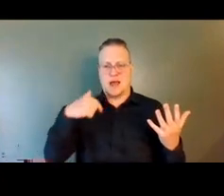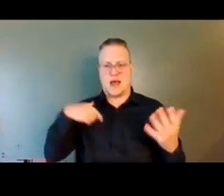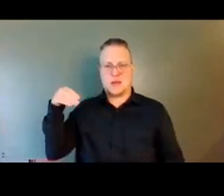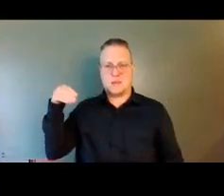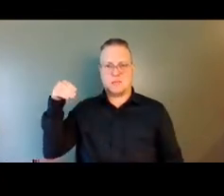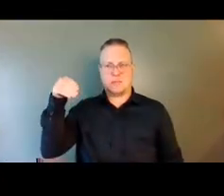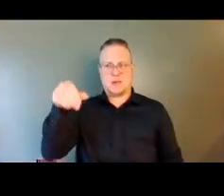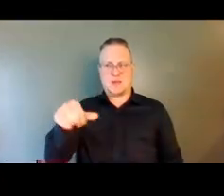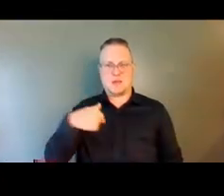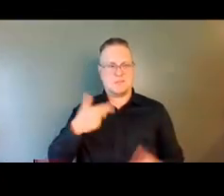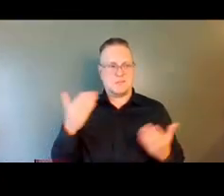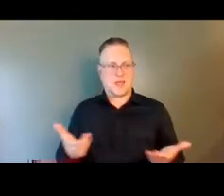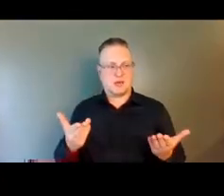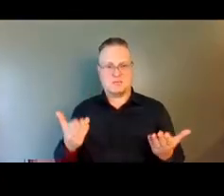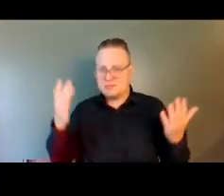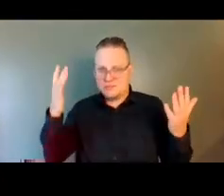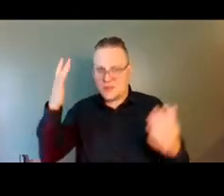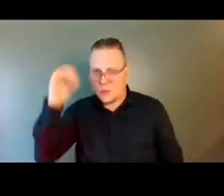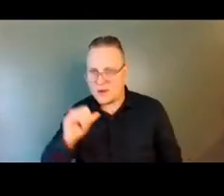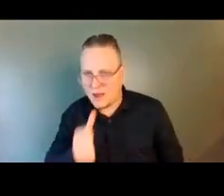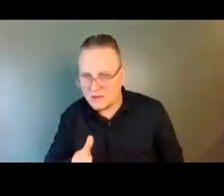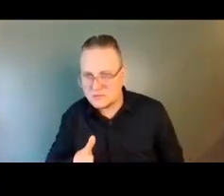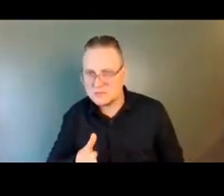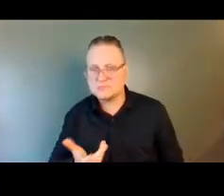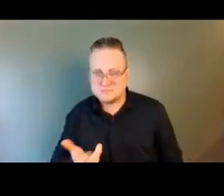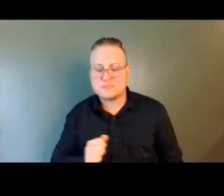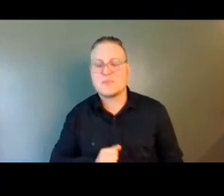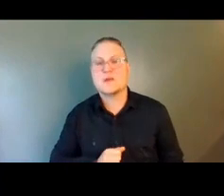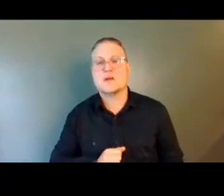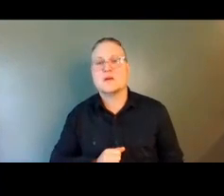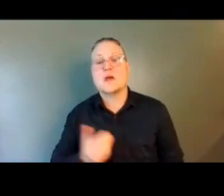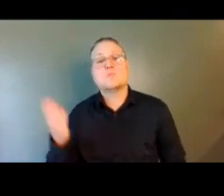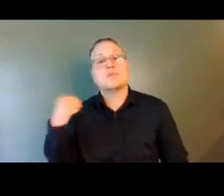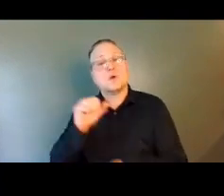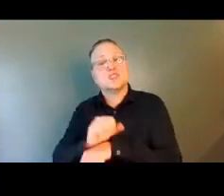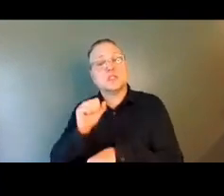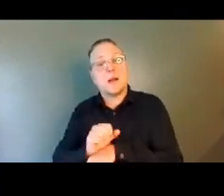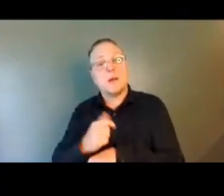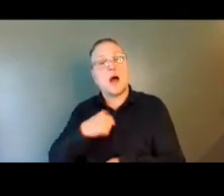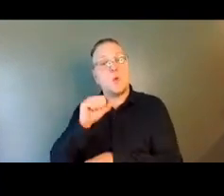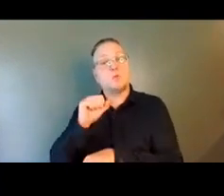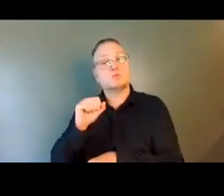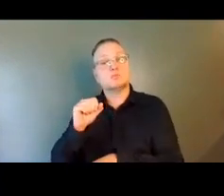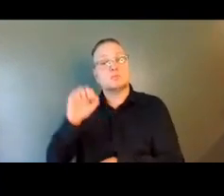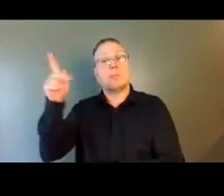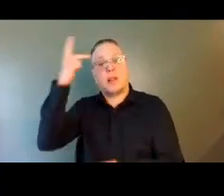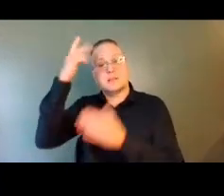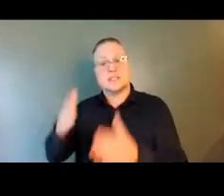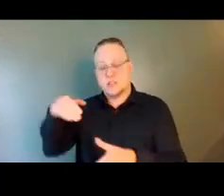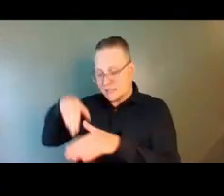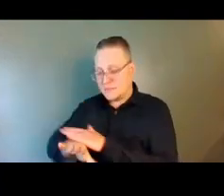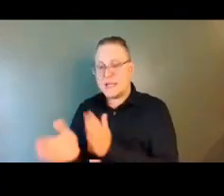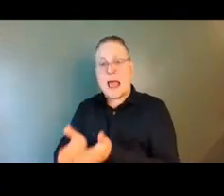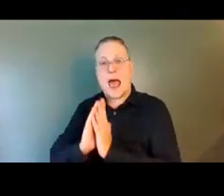Why not? But in a previous job, a political appointee had come to a meeting to ask for some materials as a data